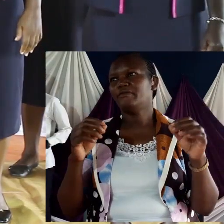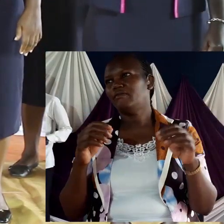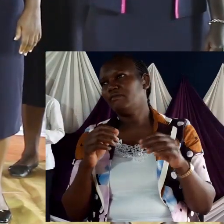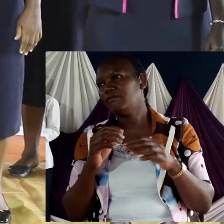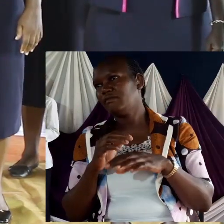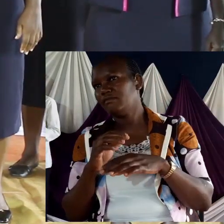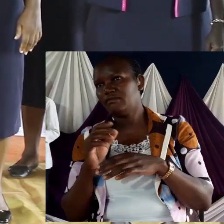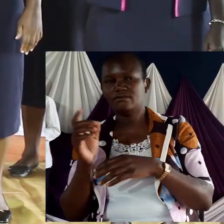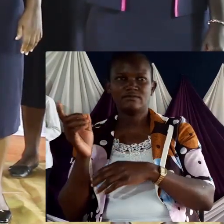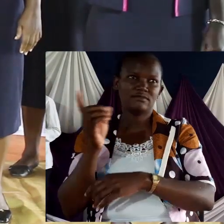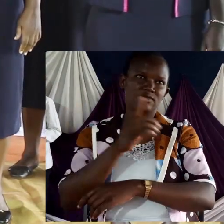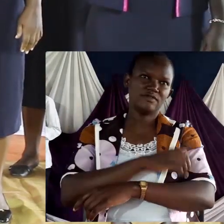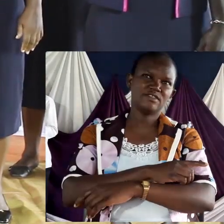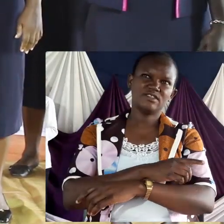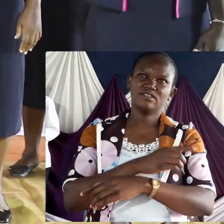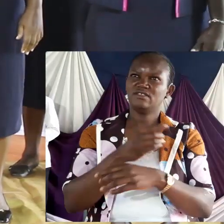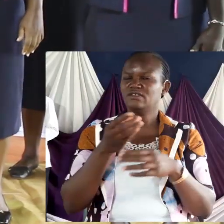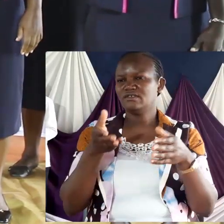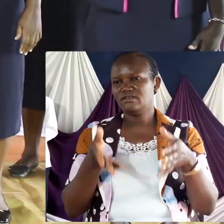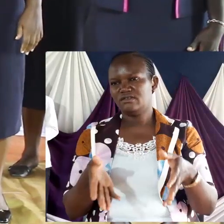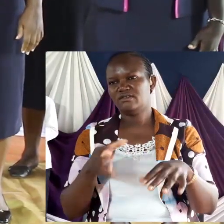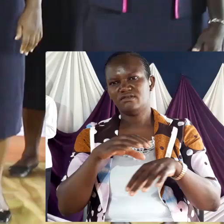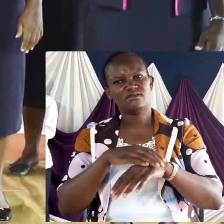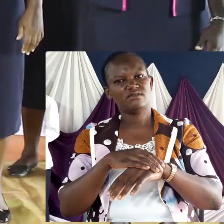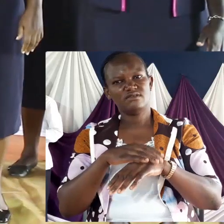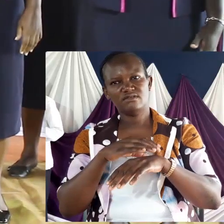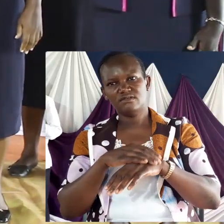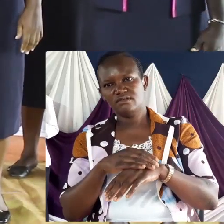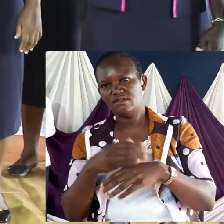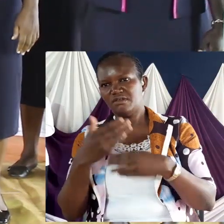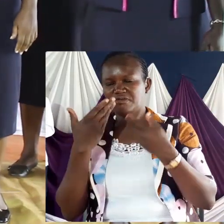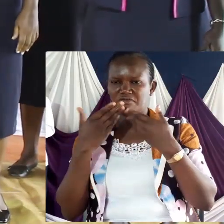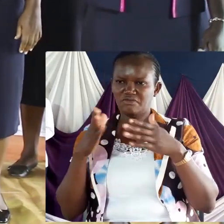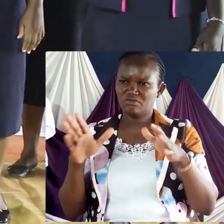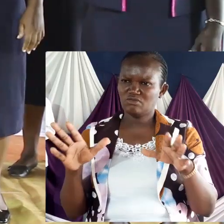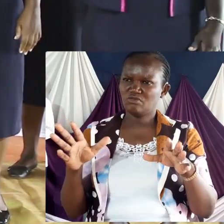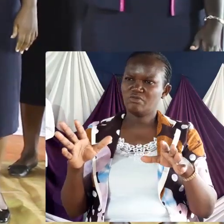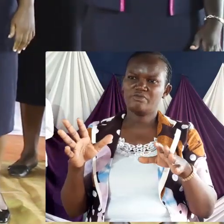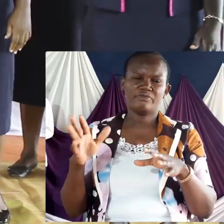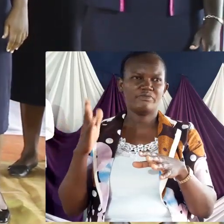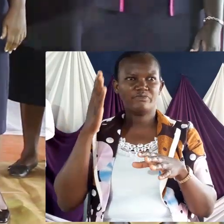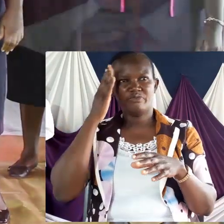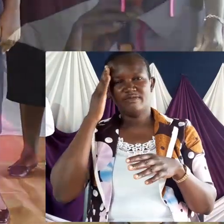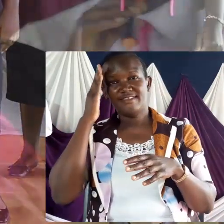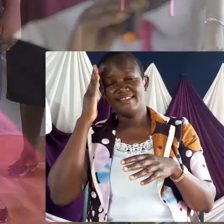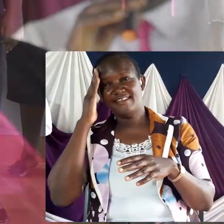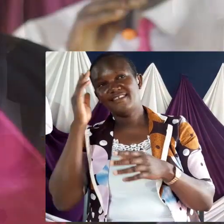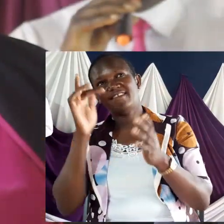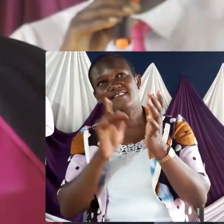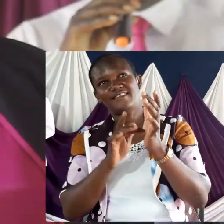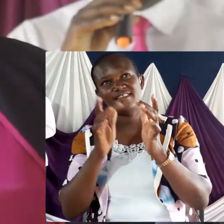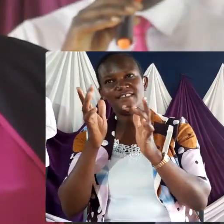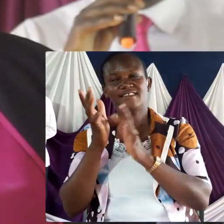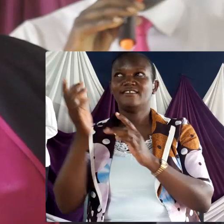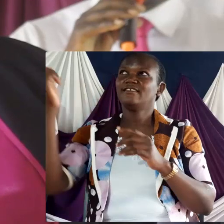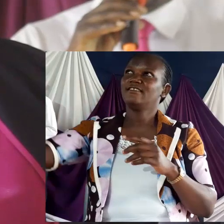Dalumar bindi o seru mo adiero Wale uru di Yesu